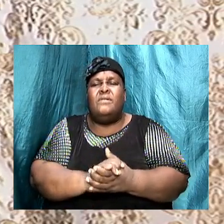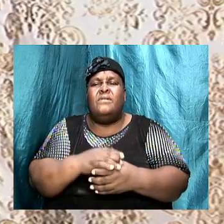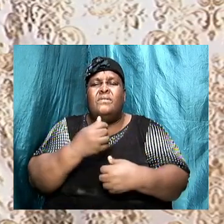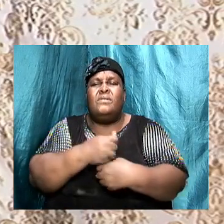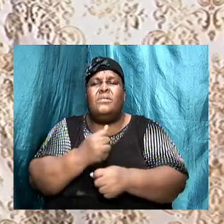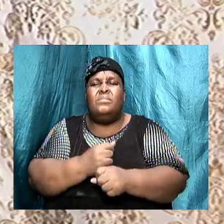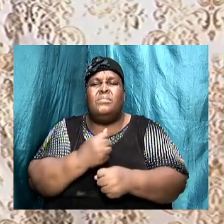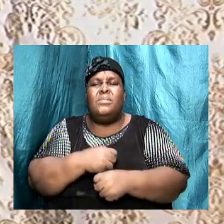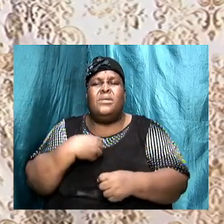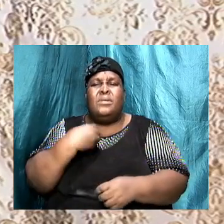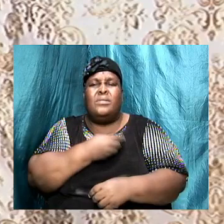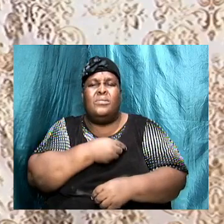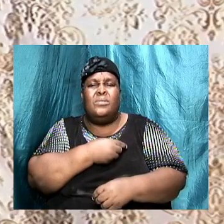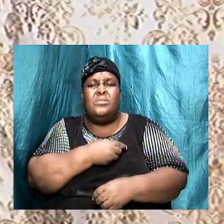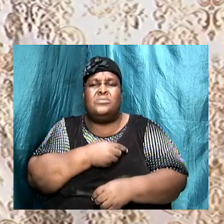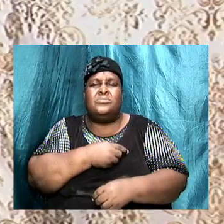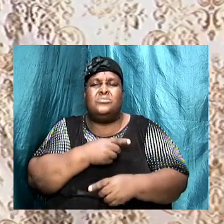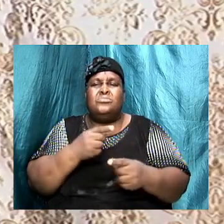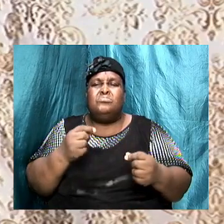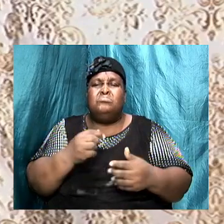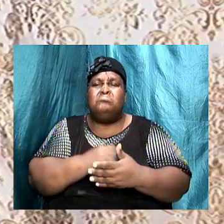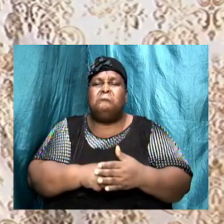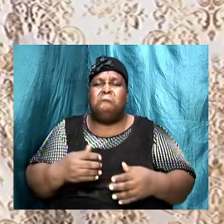do something else.